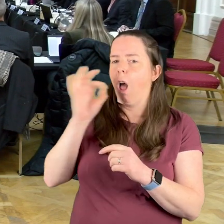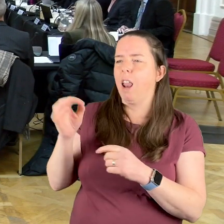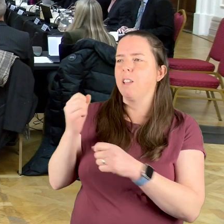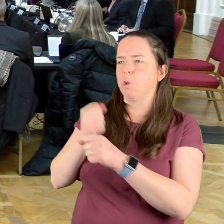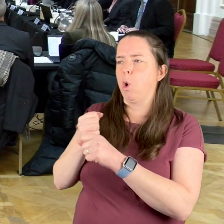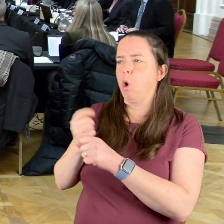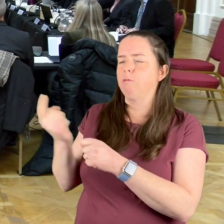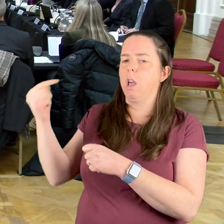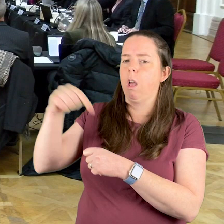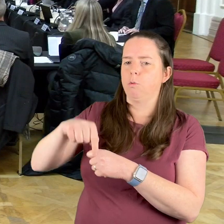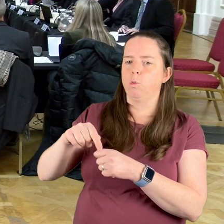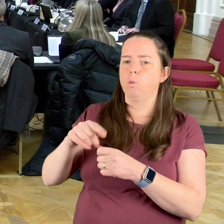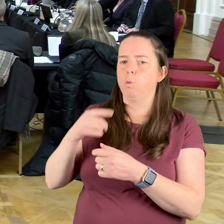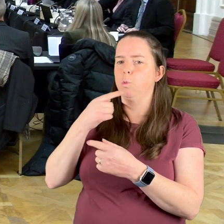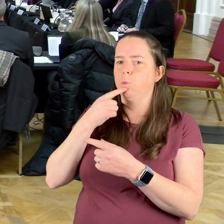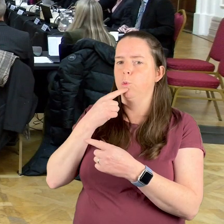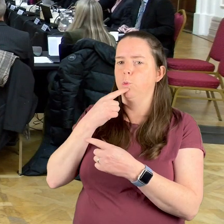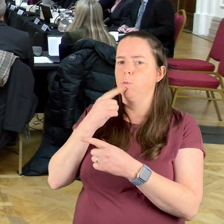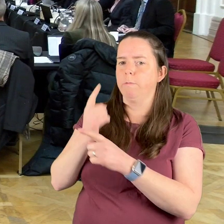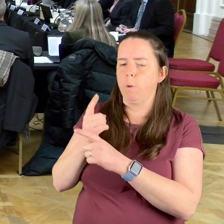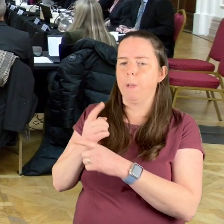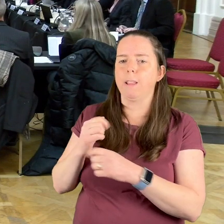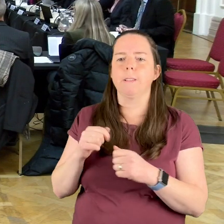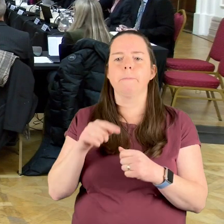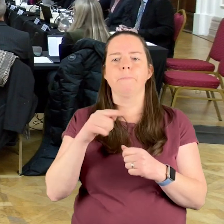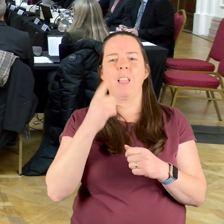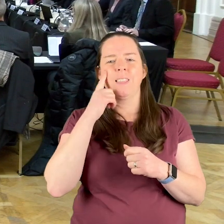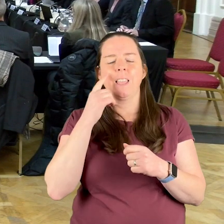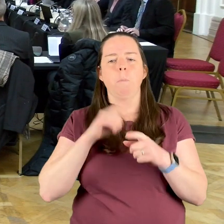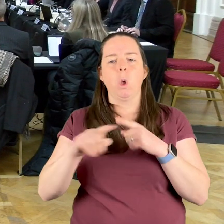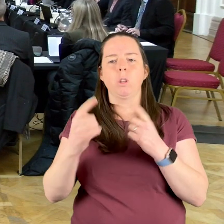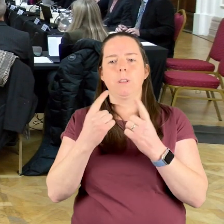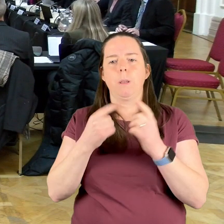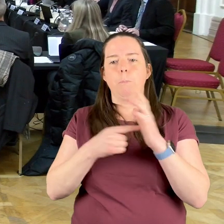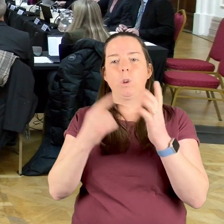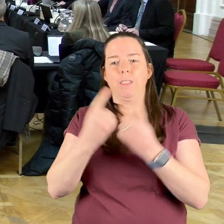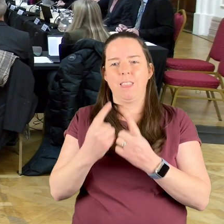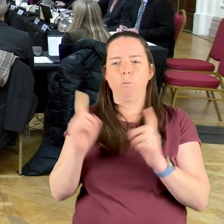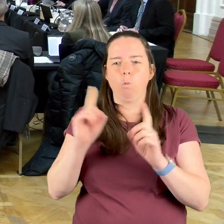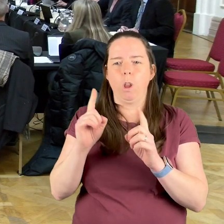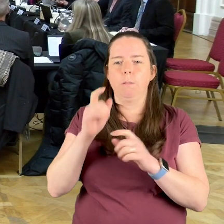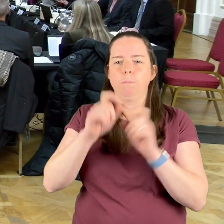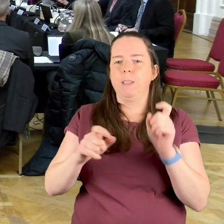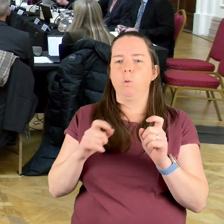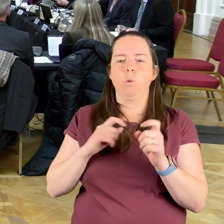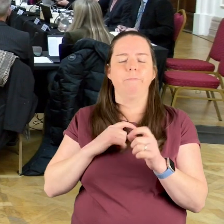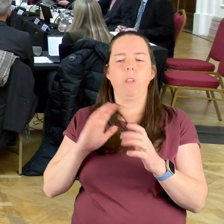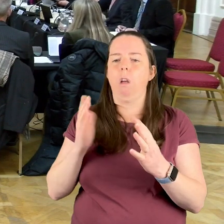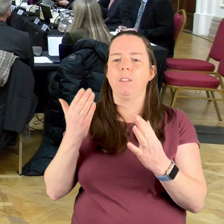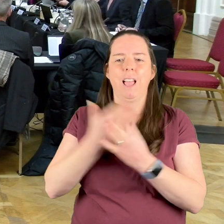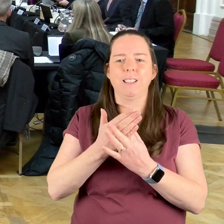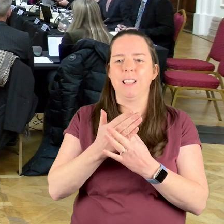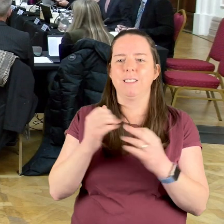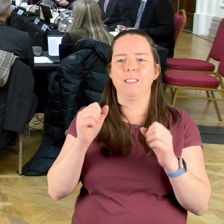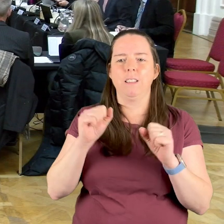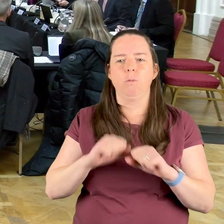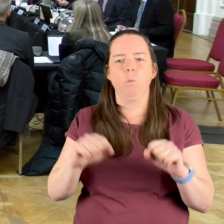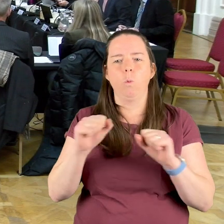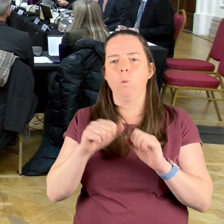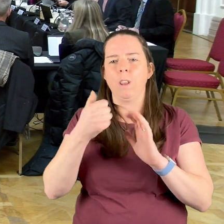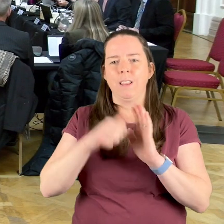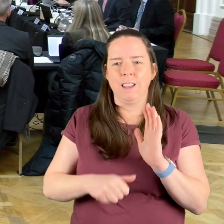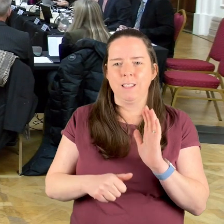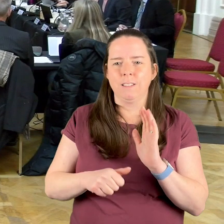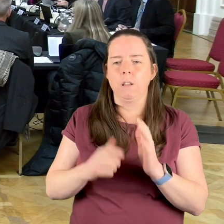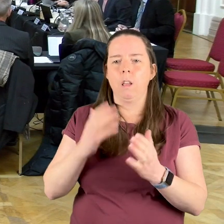I think the most important thing for us and I'll bring Gloria in to say what that told us. I think the most important thing is actually people